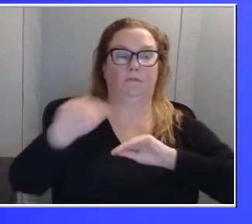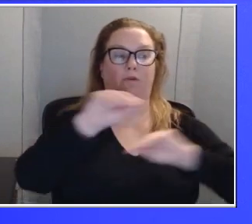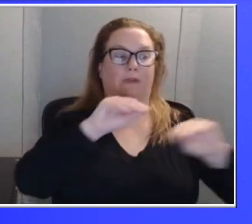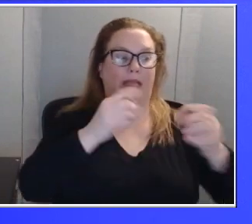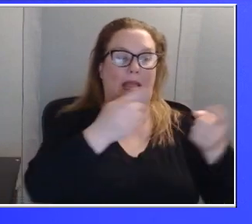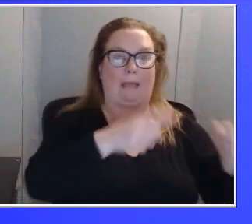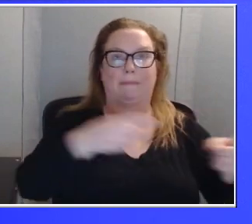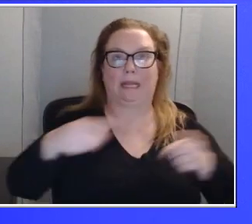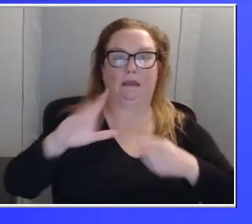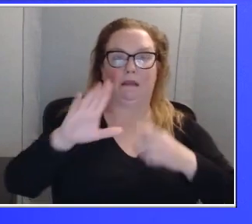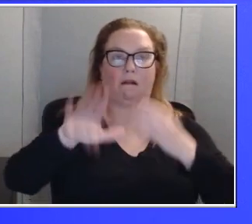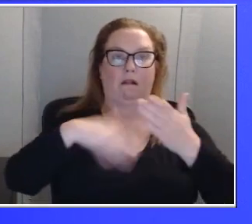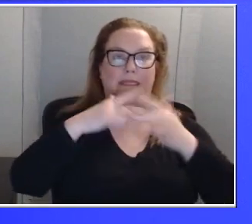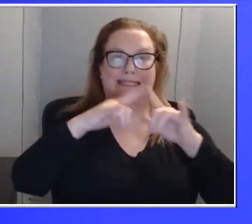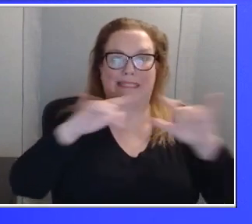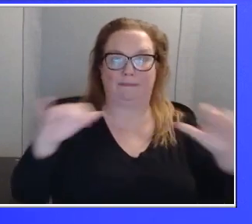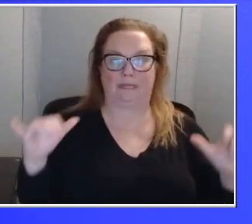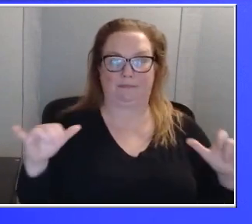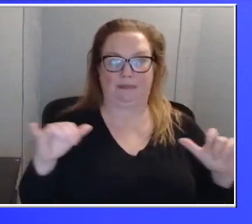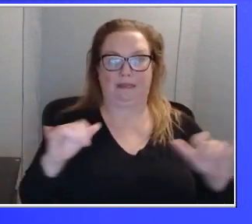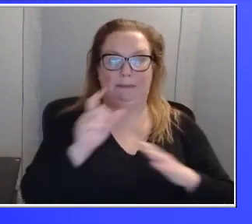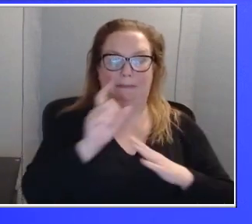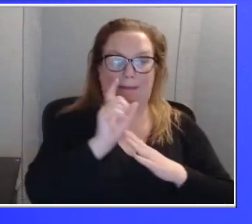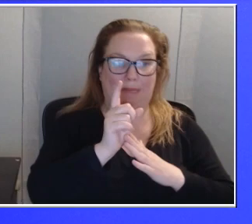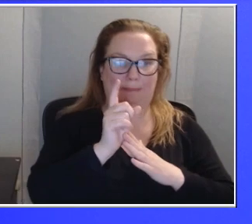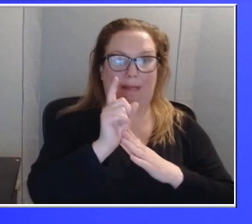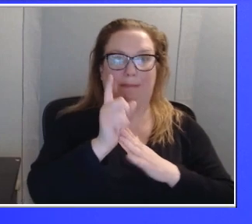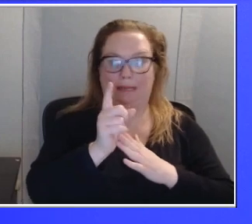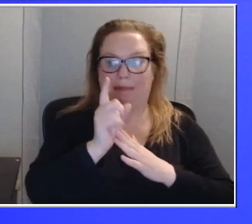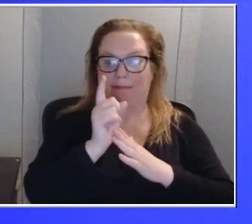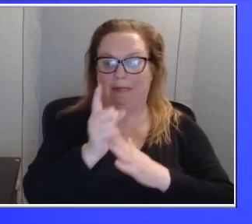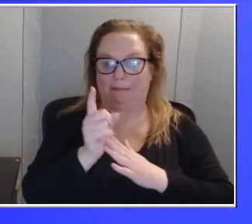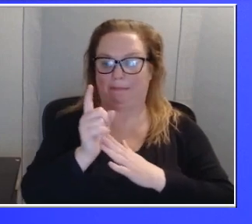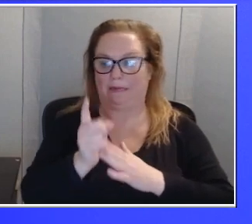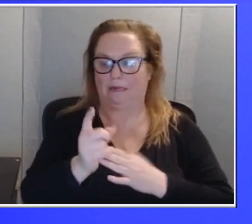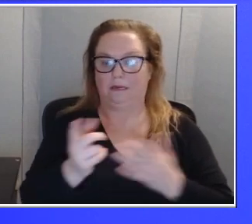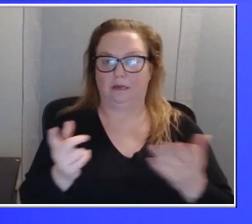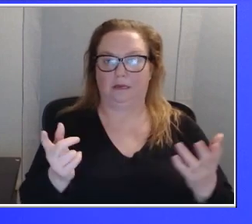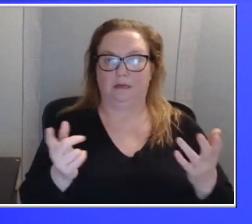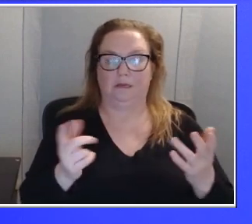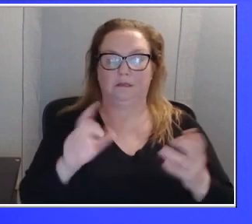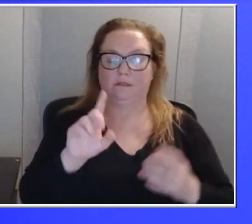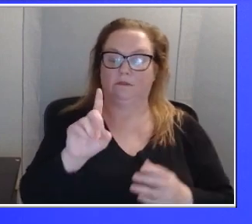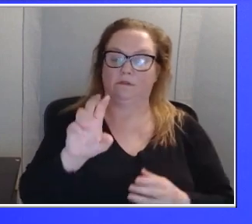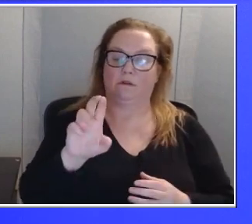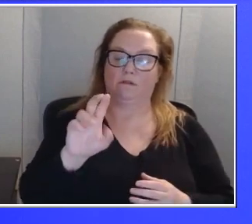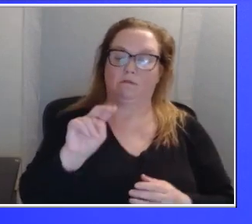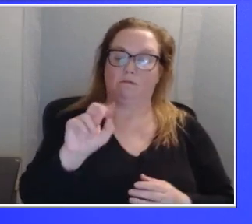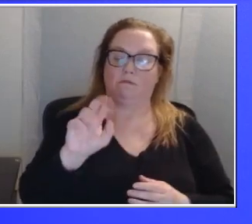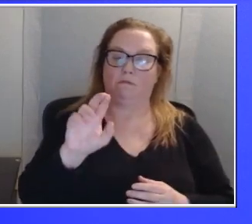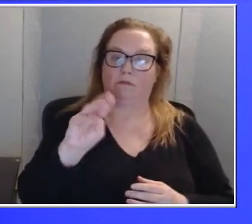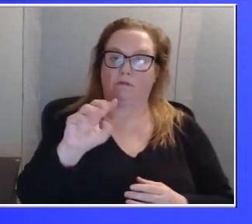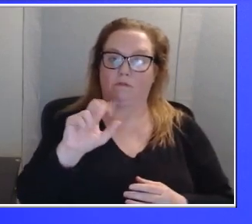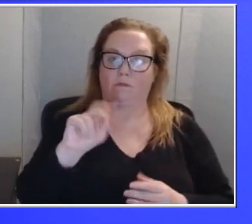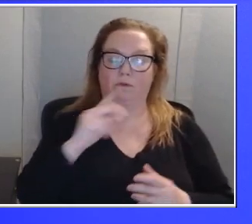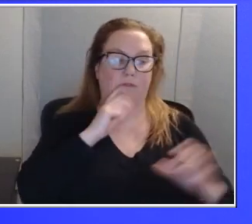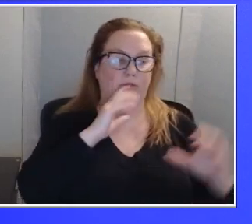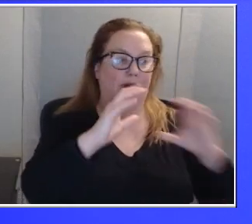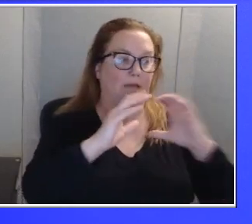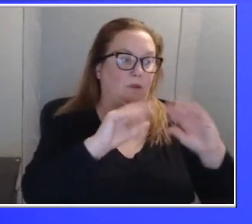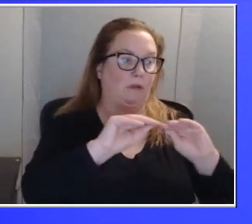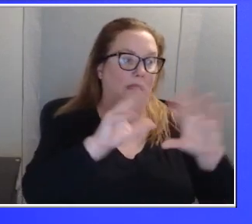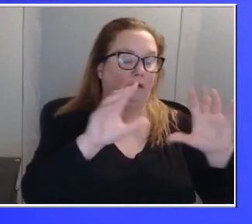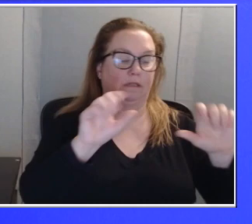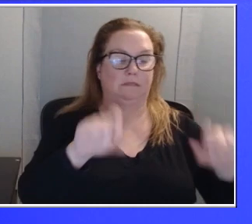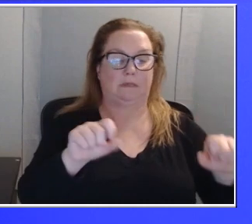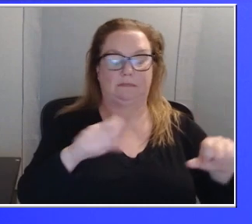happening literally minute by minute. It wasn't something, so when Dr. Norman mentioned that he would try to communicate as clearly as possible and say,